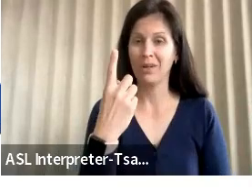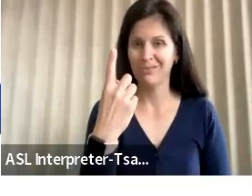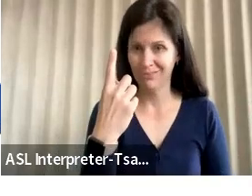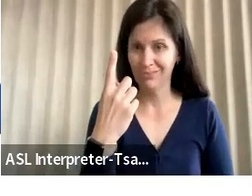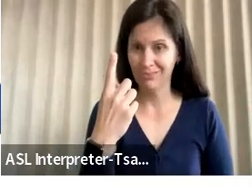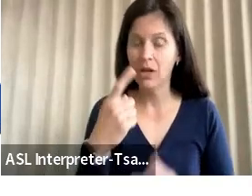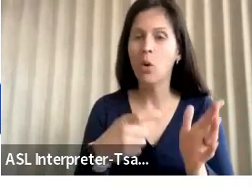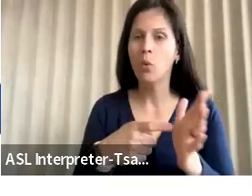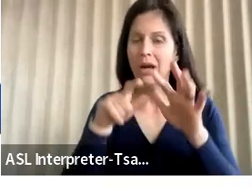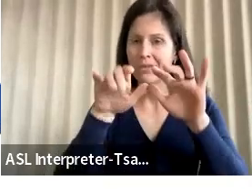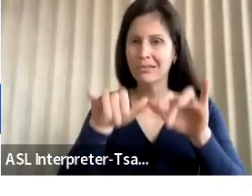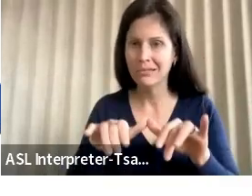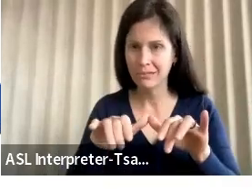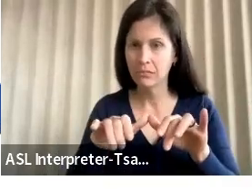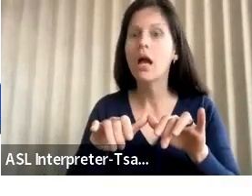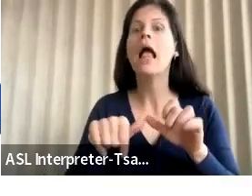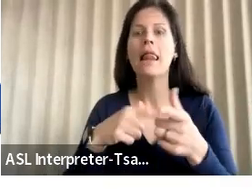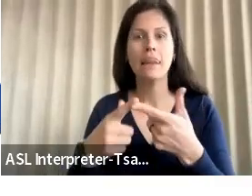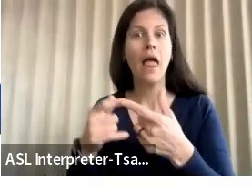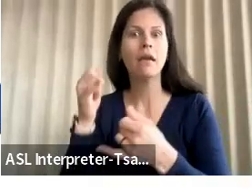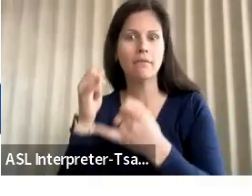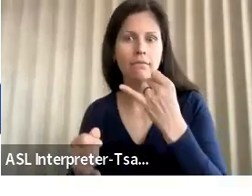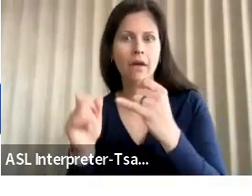input to finalize the screen.